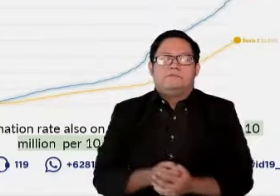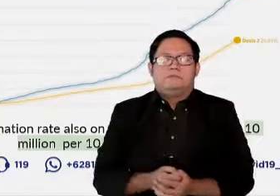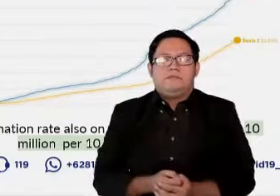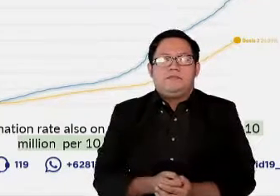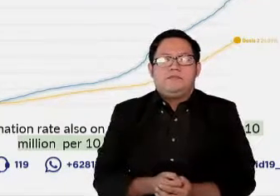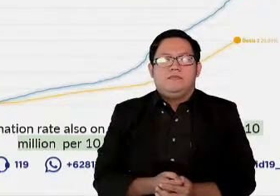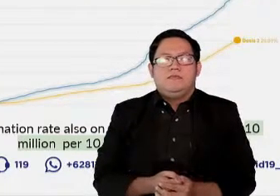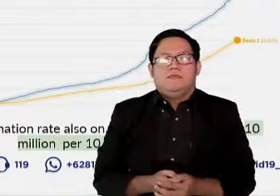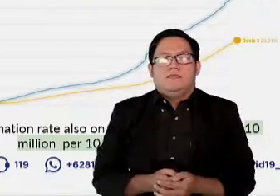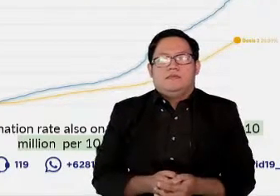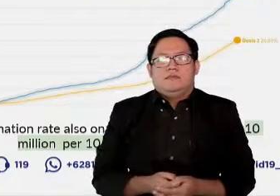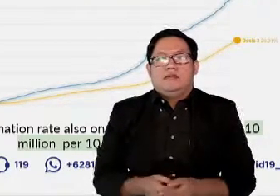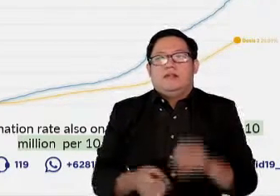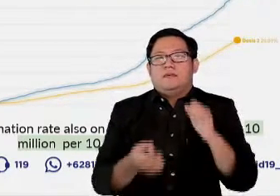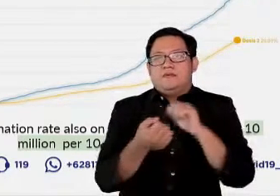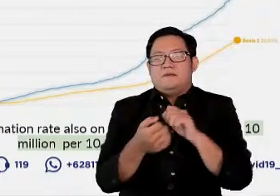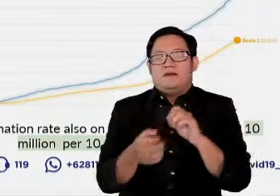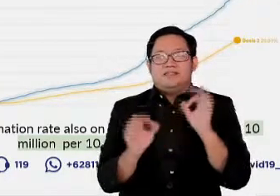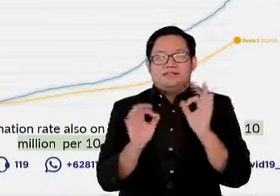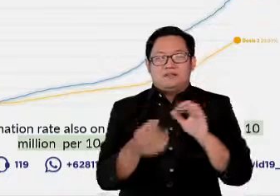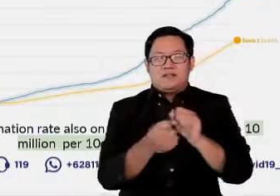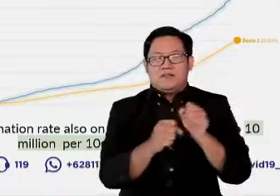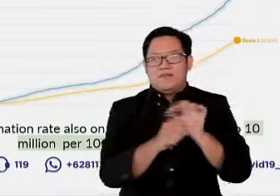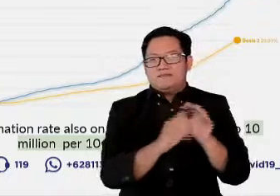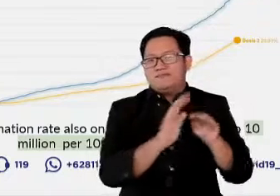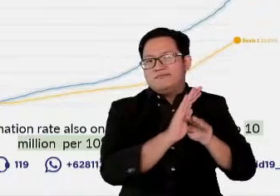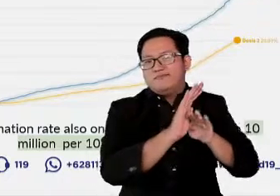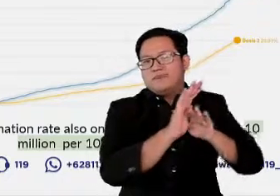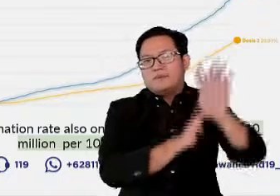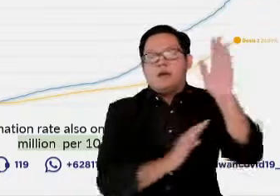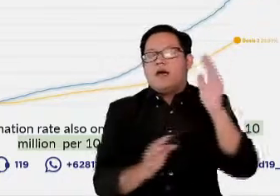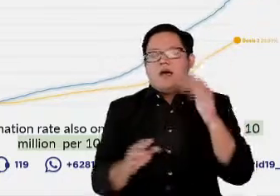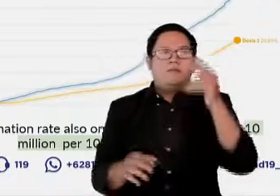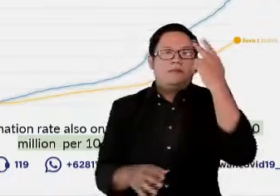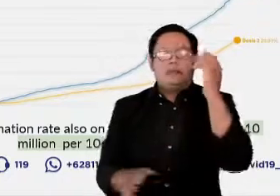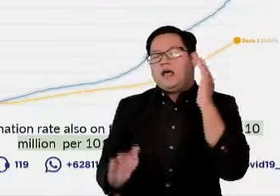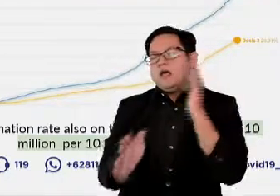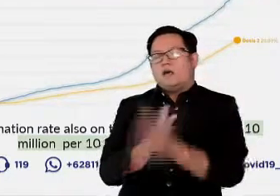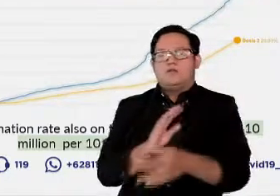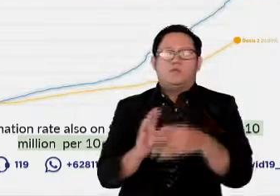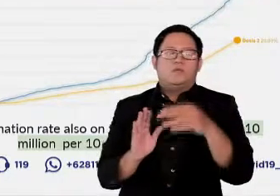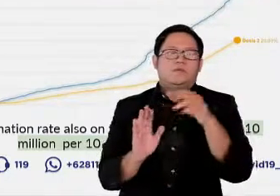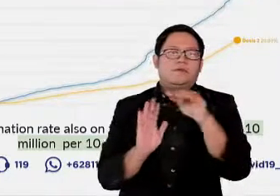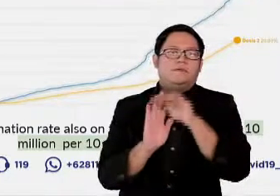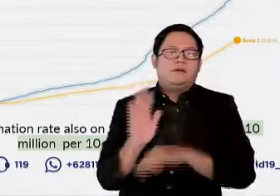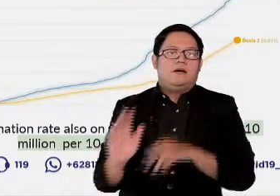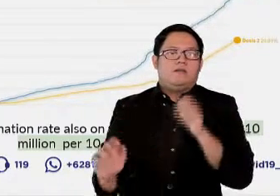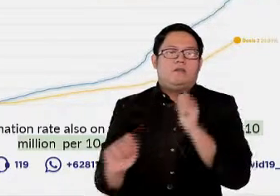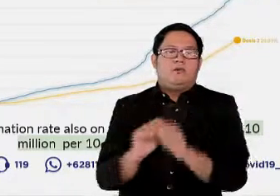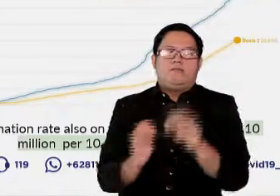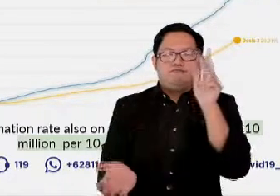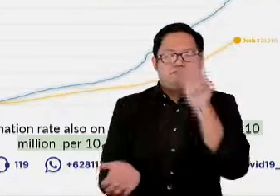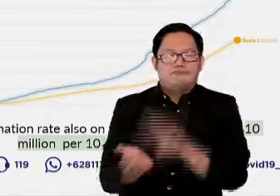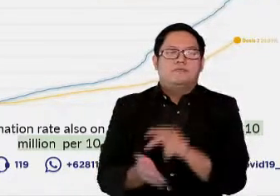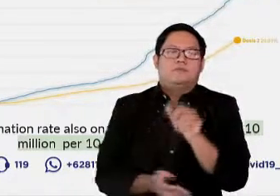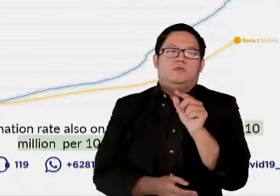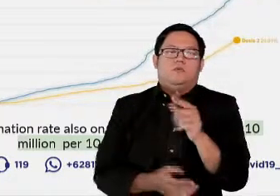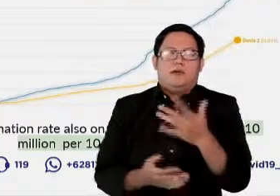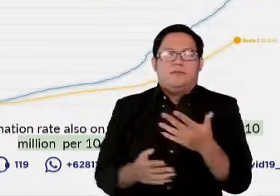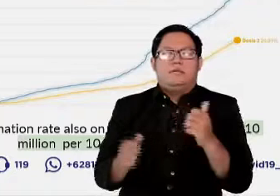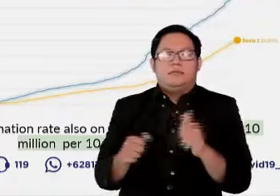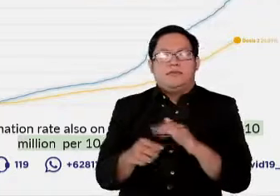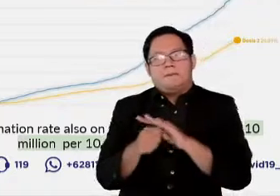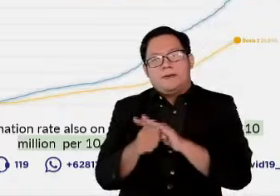cases escalated, the government immediately set a policy for the enforcement of community activity restriction or